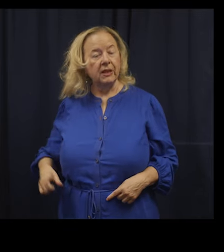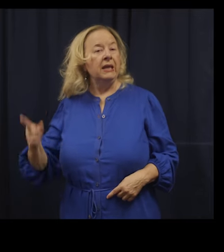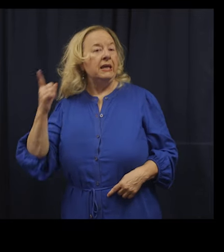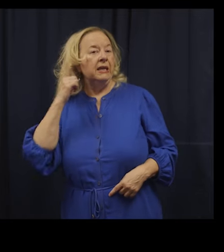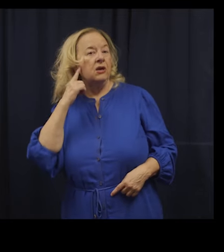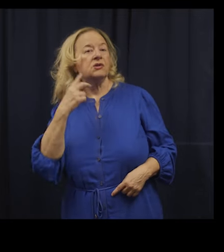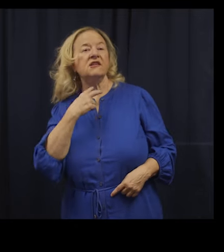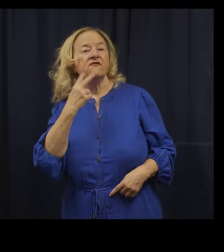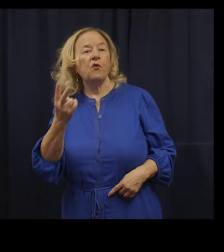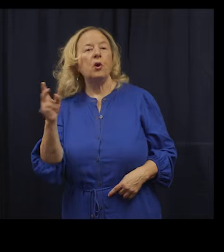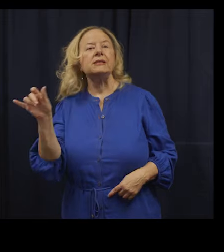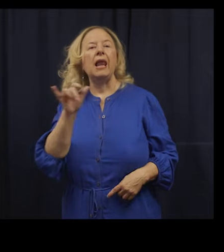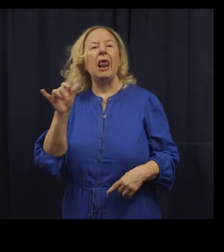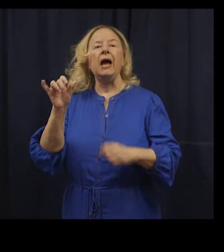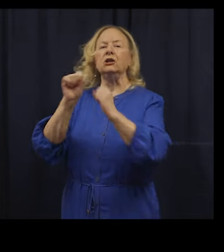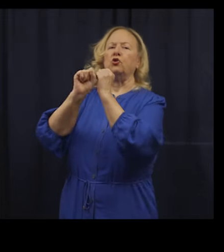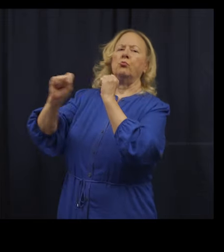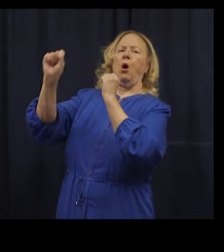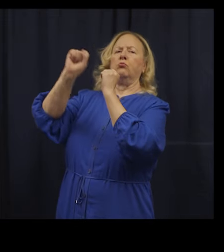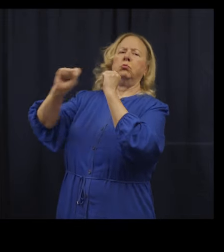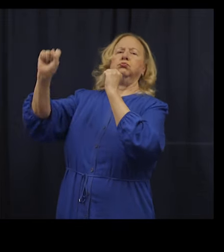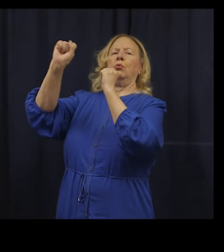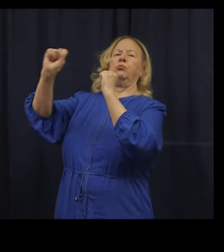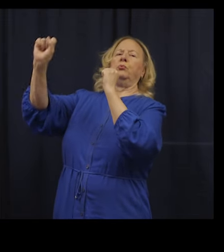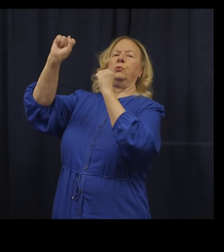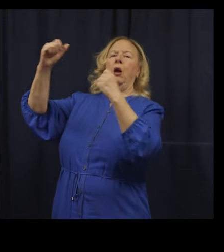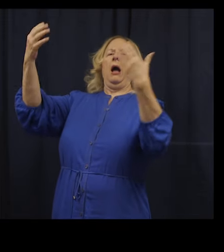like a shofar.